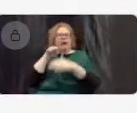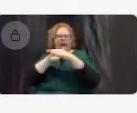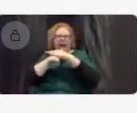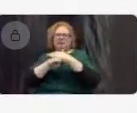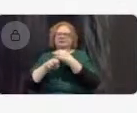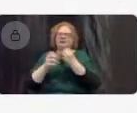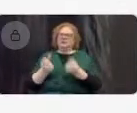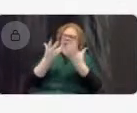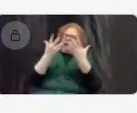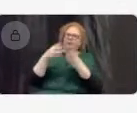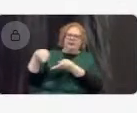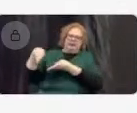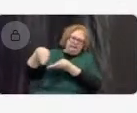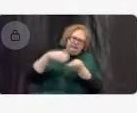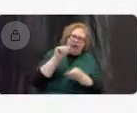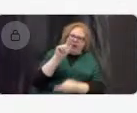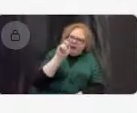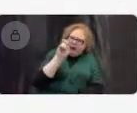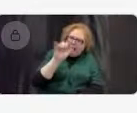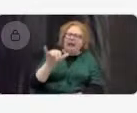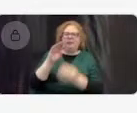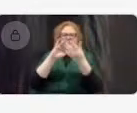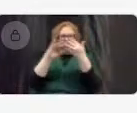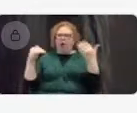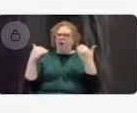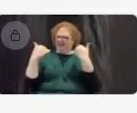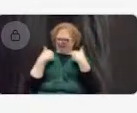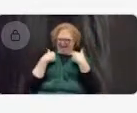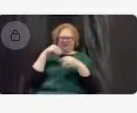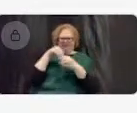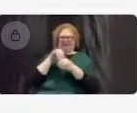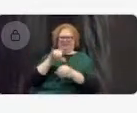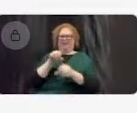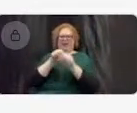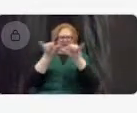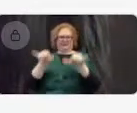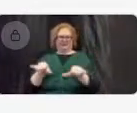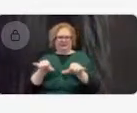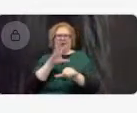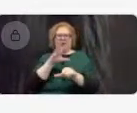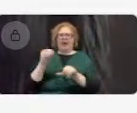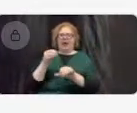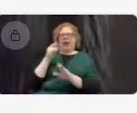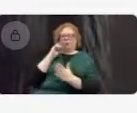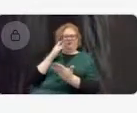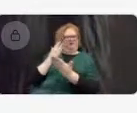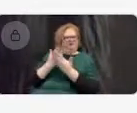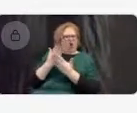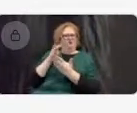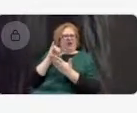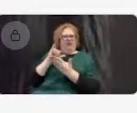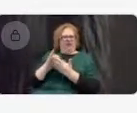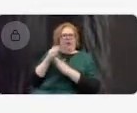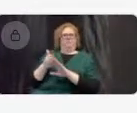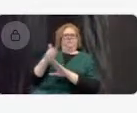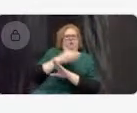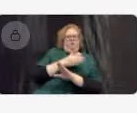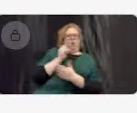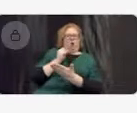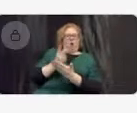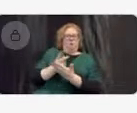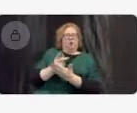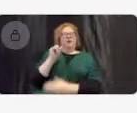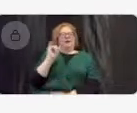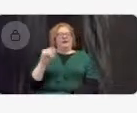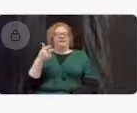cars allowed, etc. This information is verified prior to approval, and if the guest goes against the rules that they agree to,